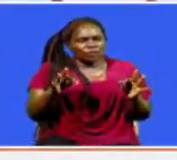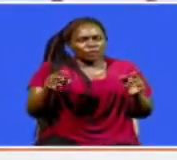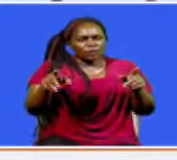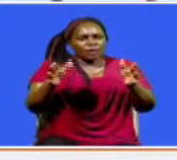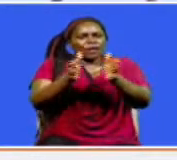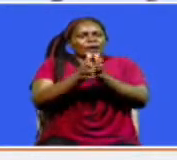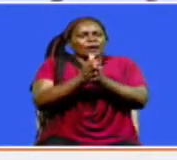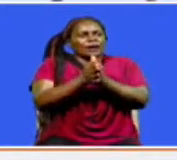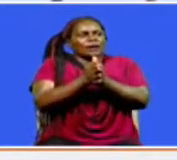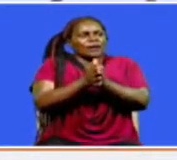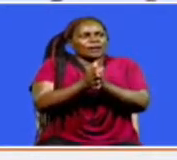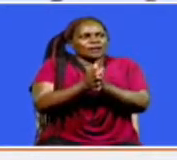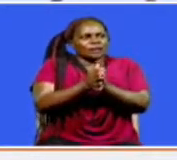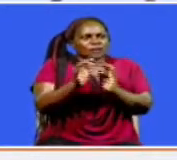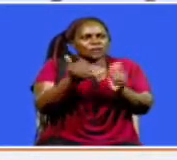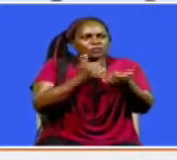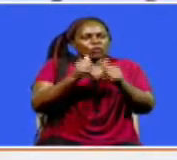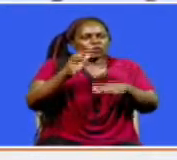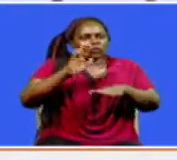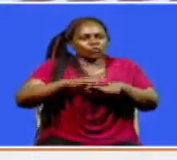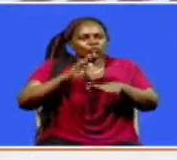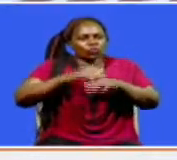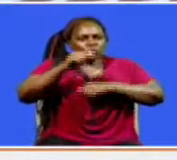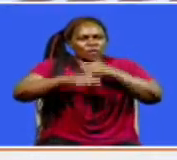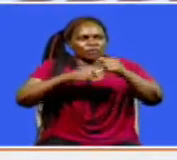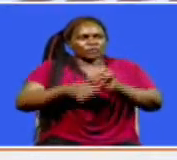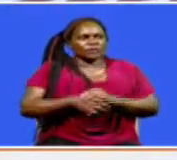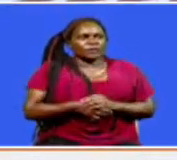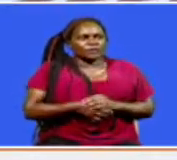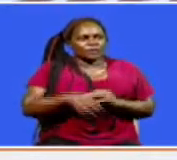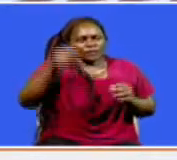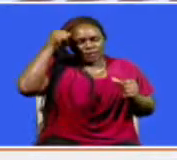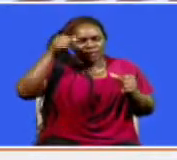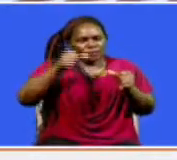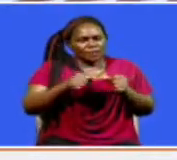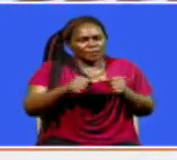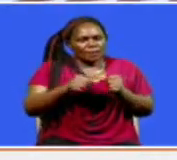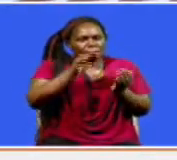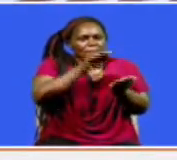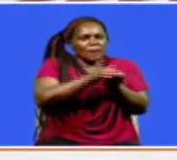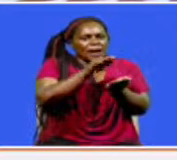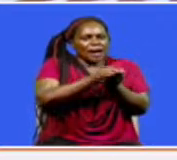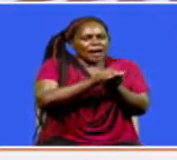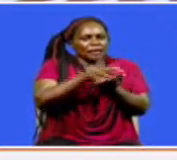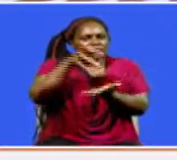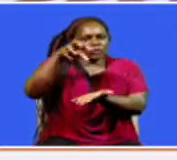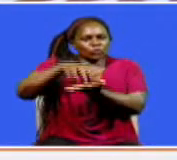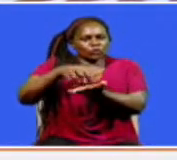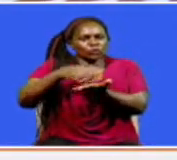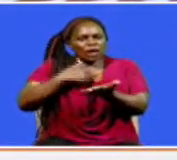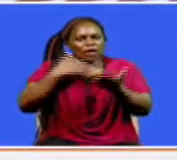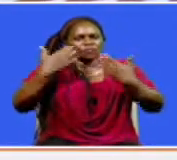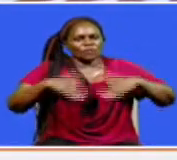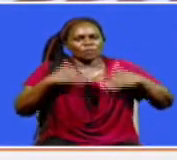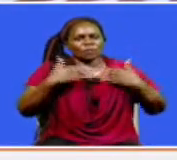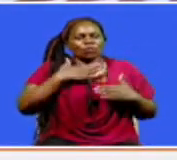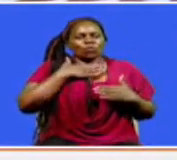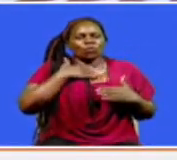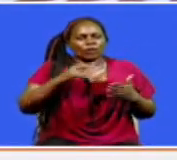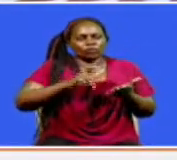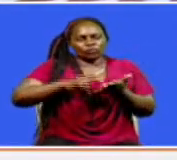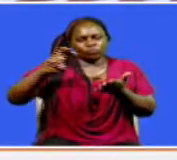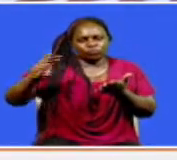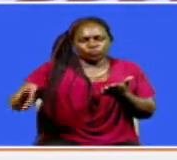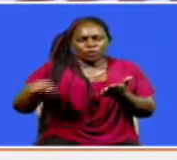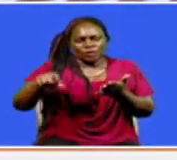and sports is a big team learner. Remember, in the banking fraternity, we have people who want to get out,